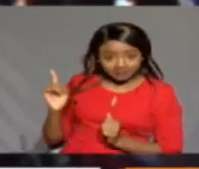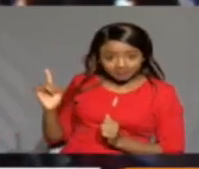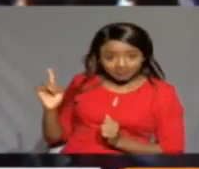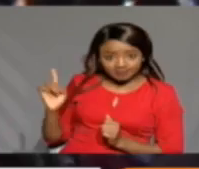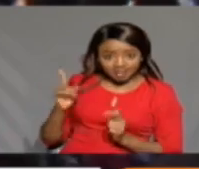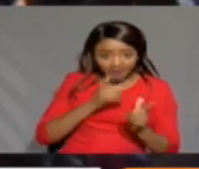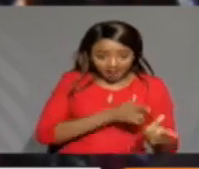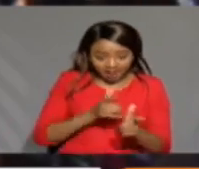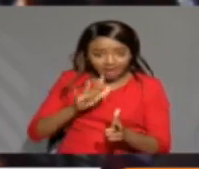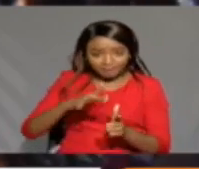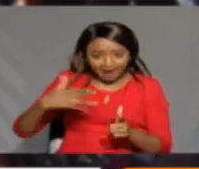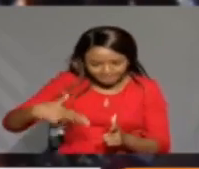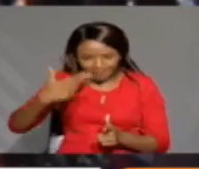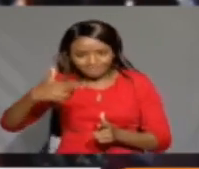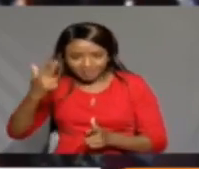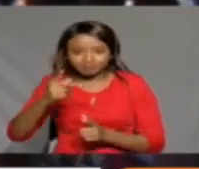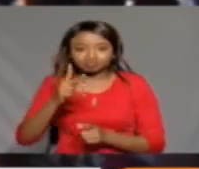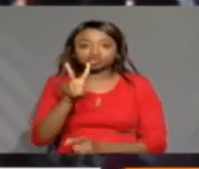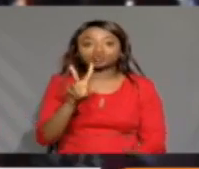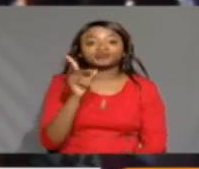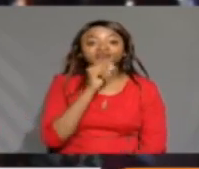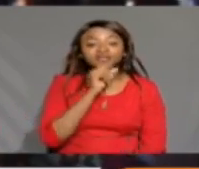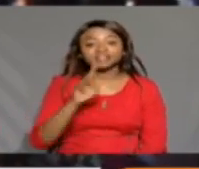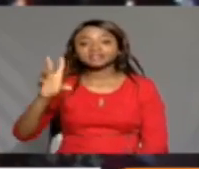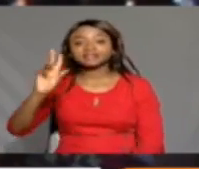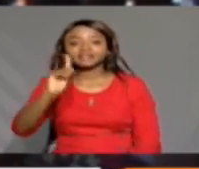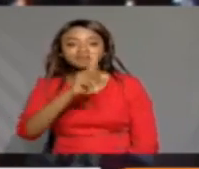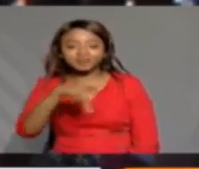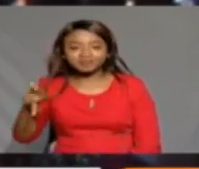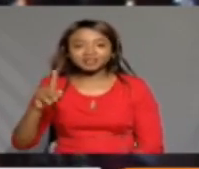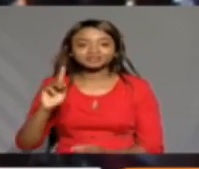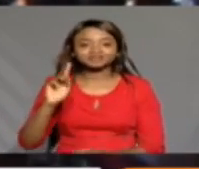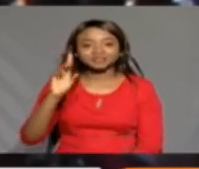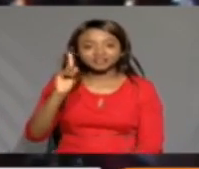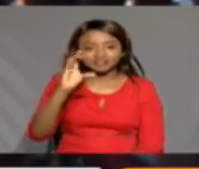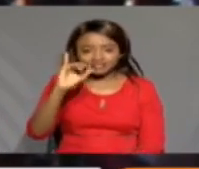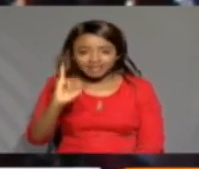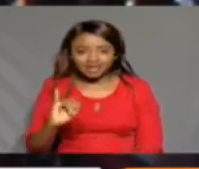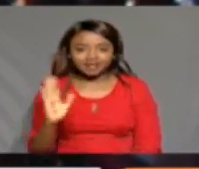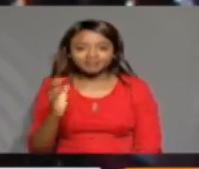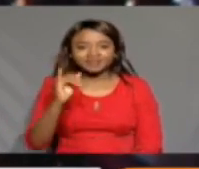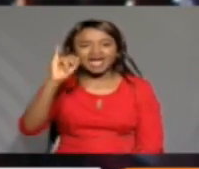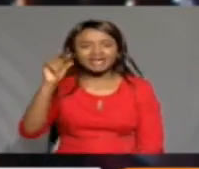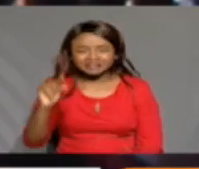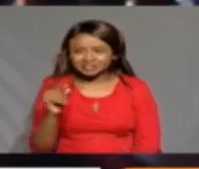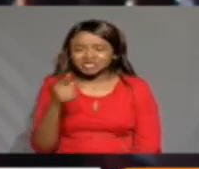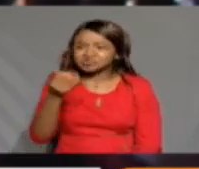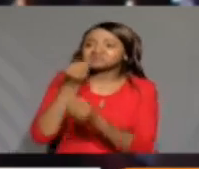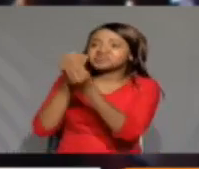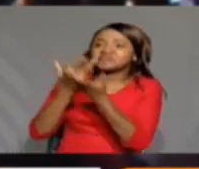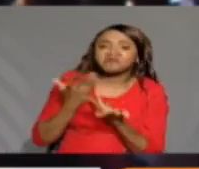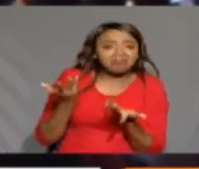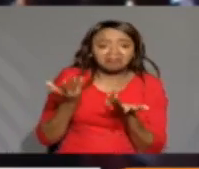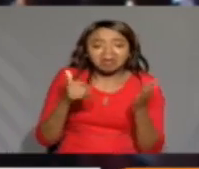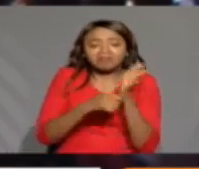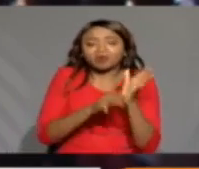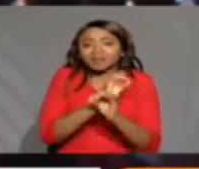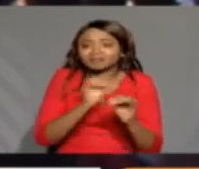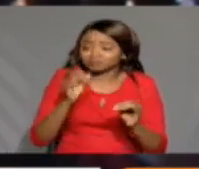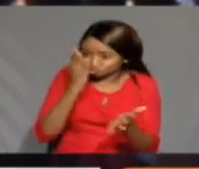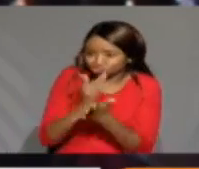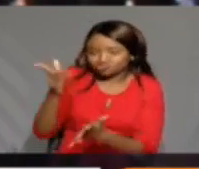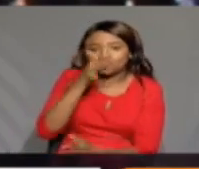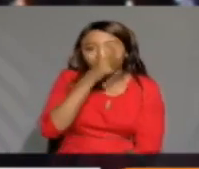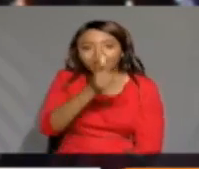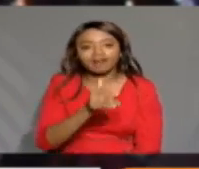hapa. DPP, DCI, IG, mlituambia hakuna shida moja. Mulikuwa mwaga